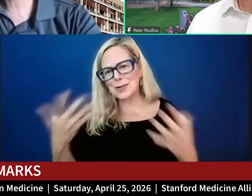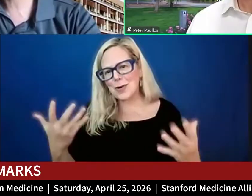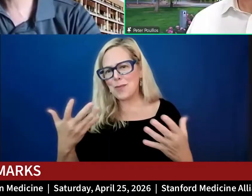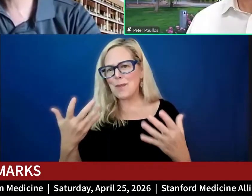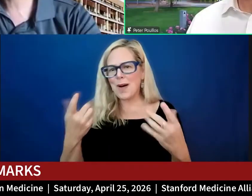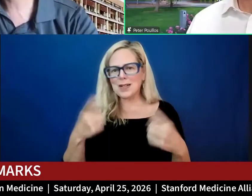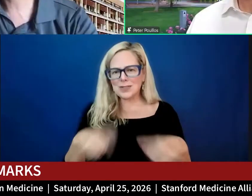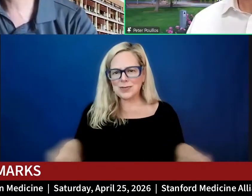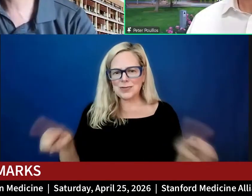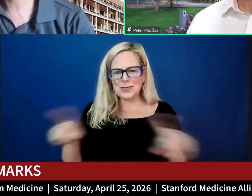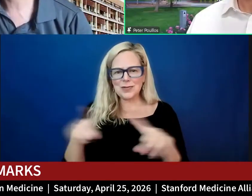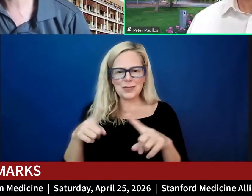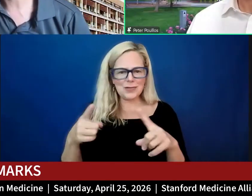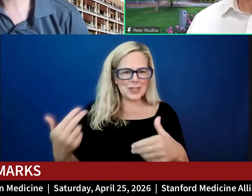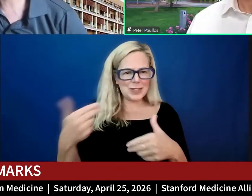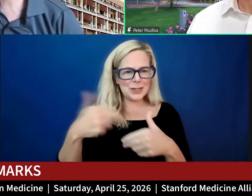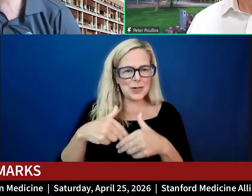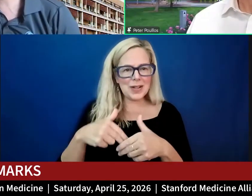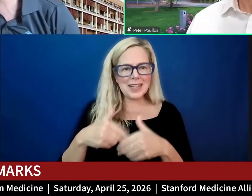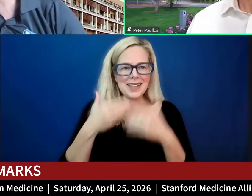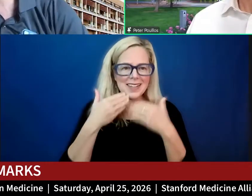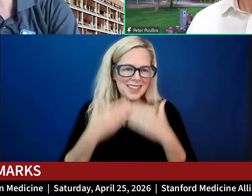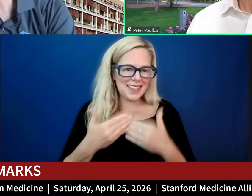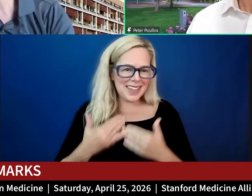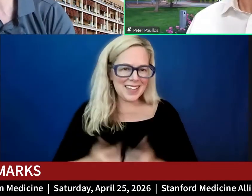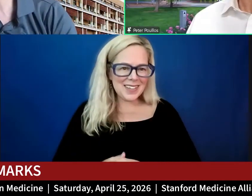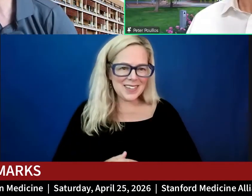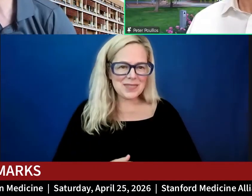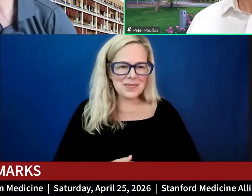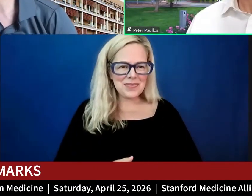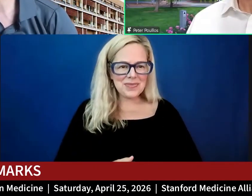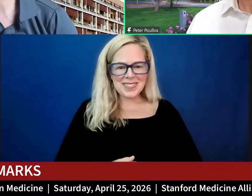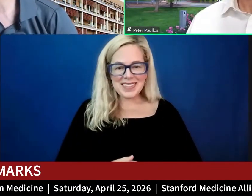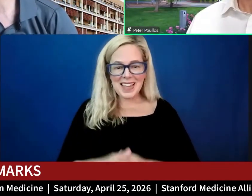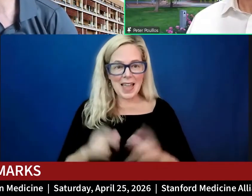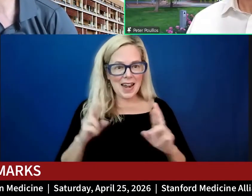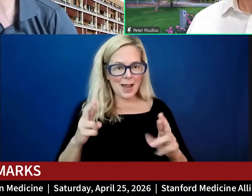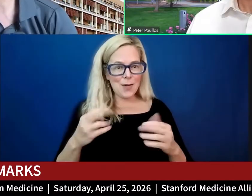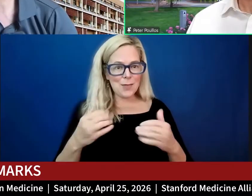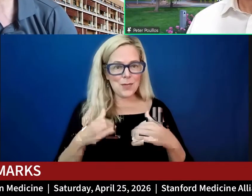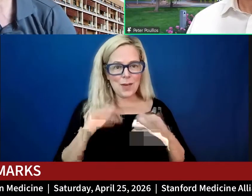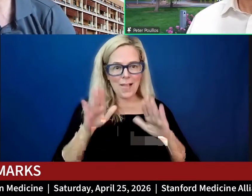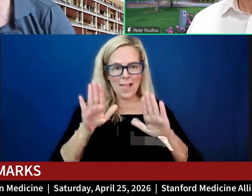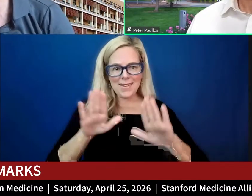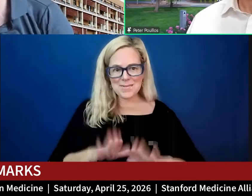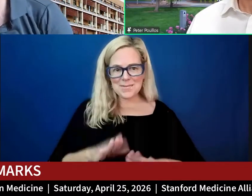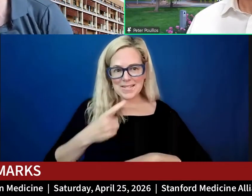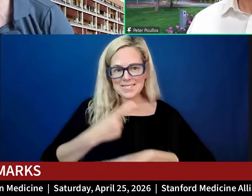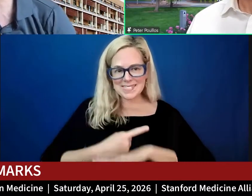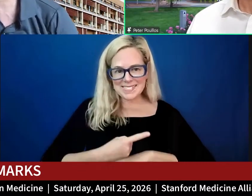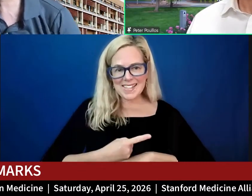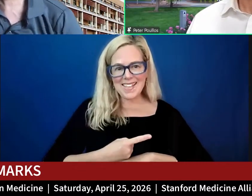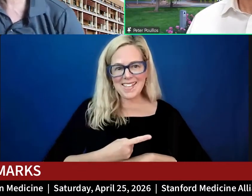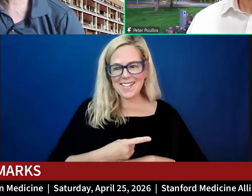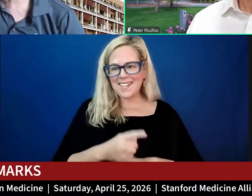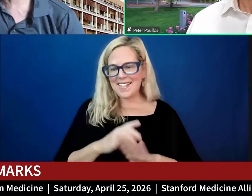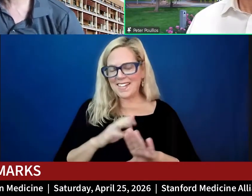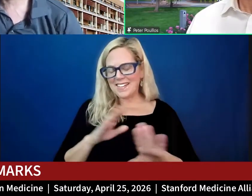audience for being with us, and I hope you had an amazing day, as amazing as we